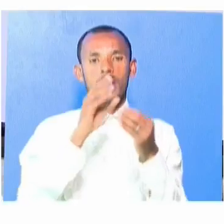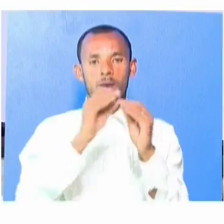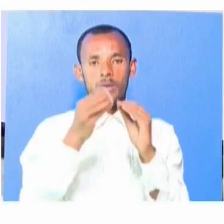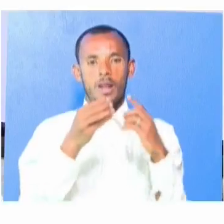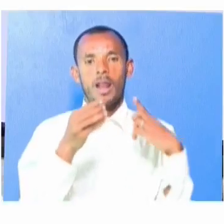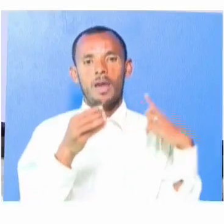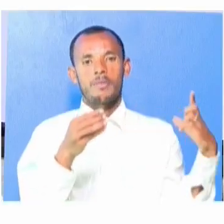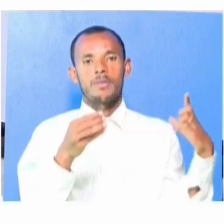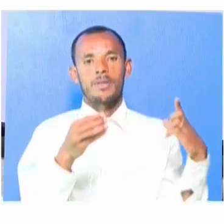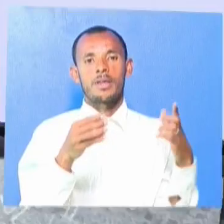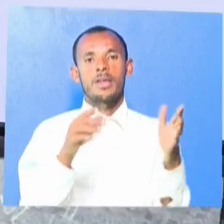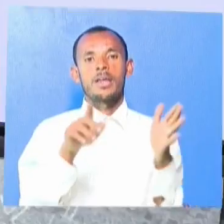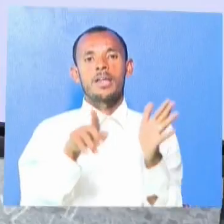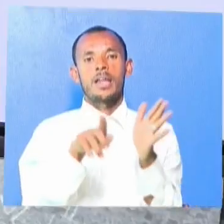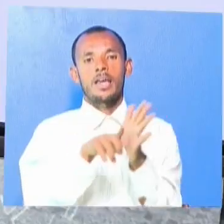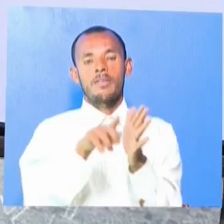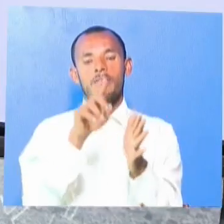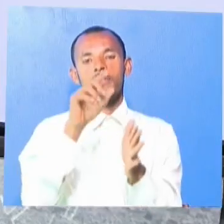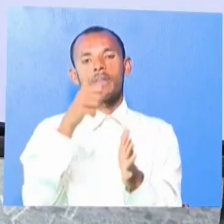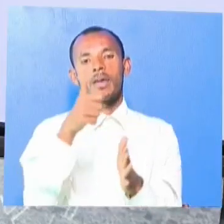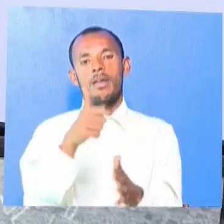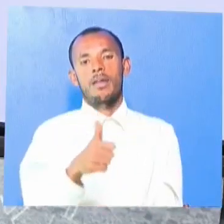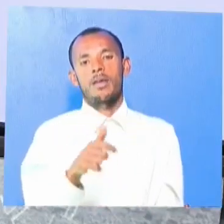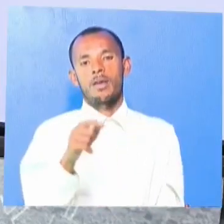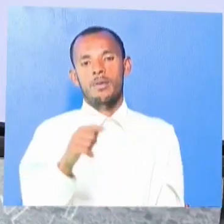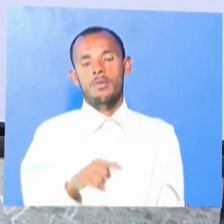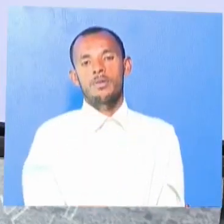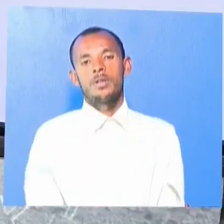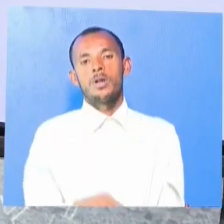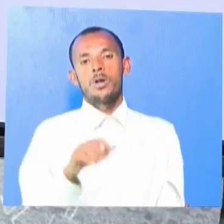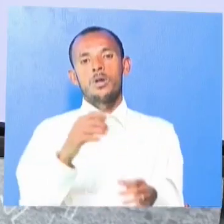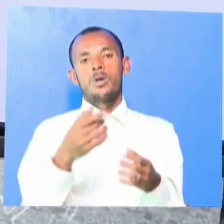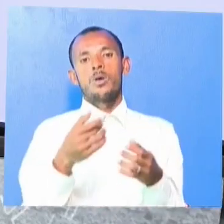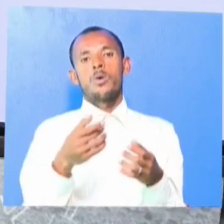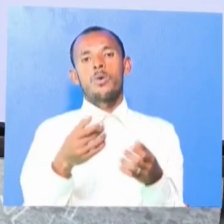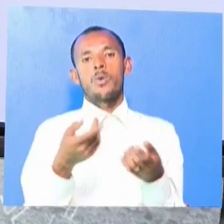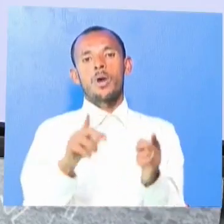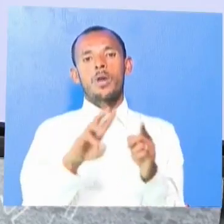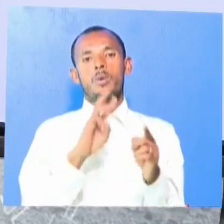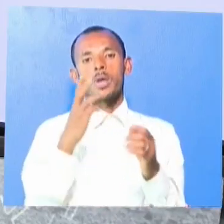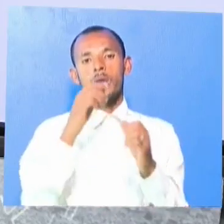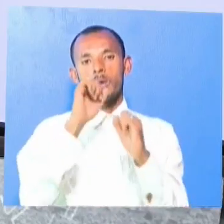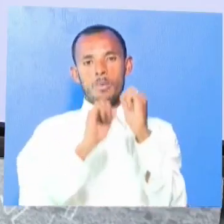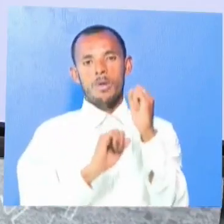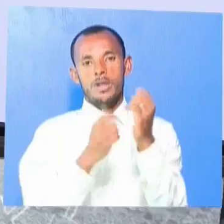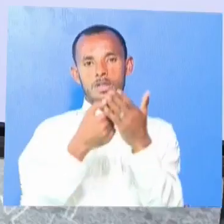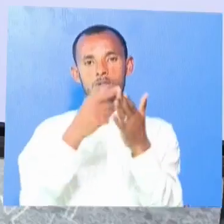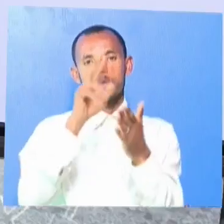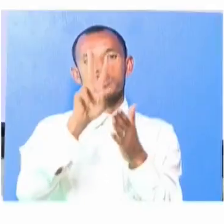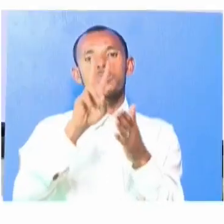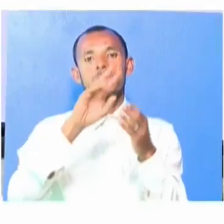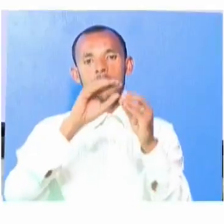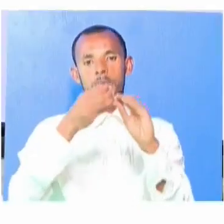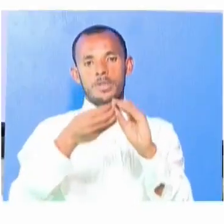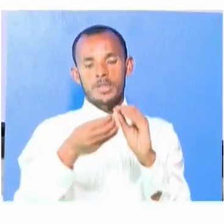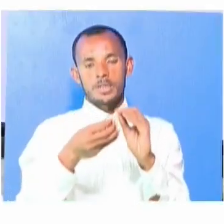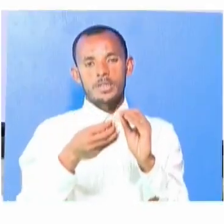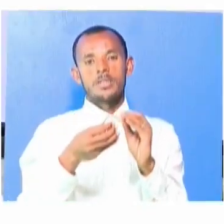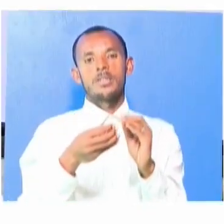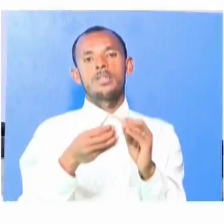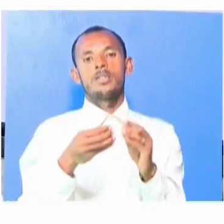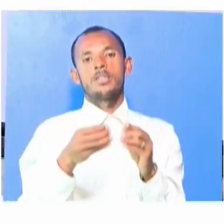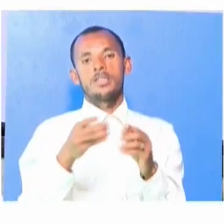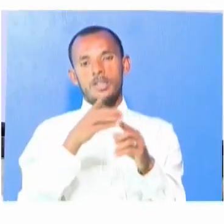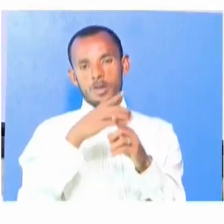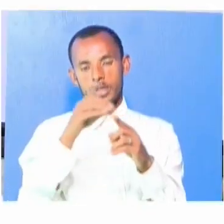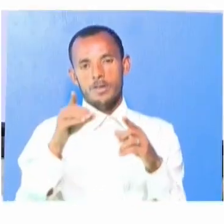may arrive negative 10 here. So when we compare these two numbers, the location of negative 10